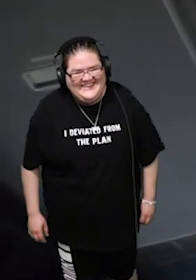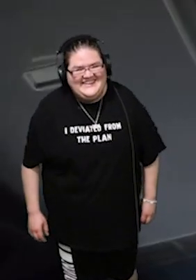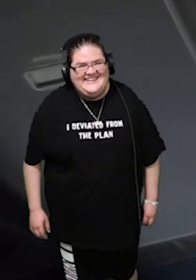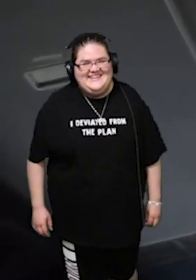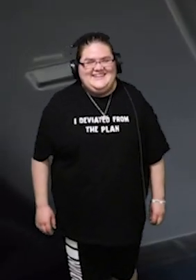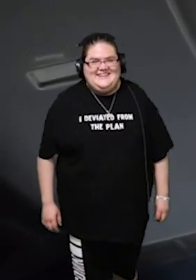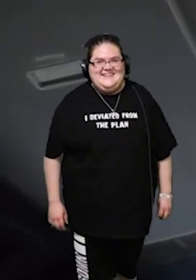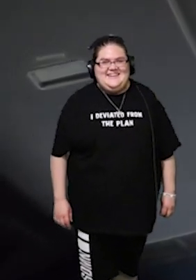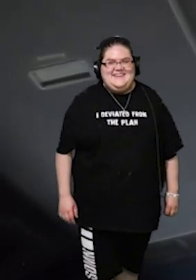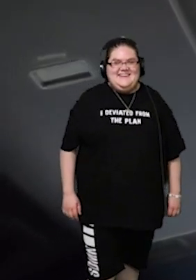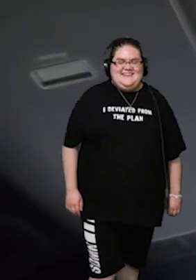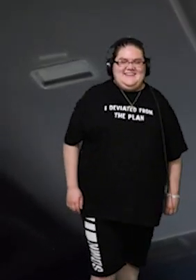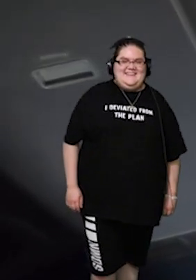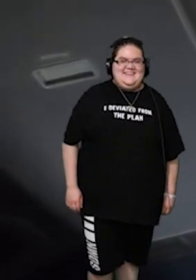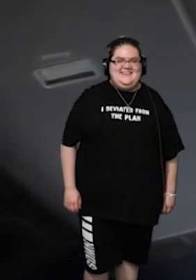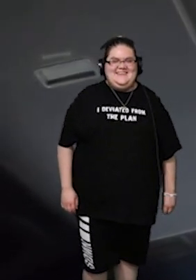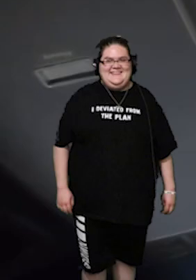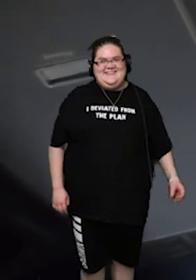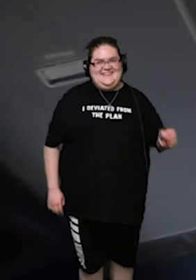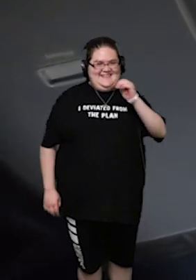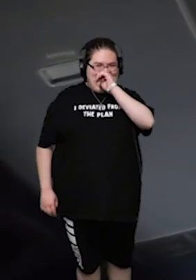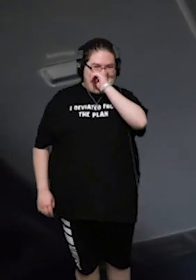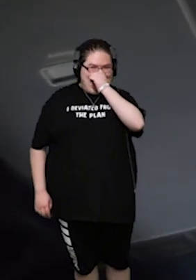Why is the doors closed?